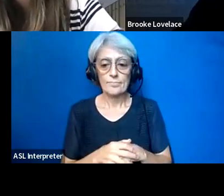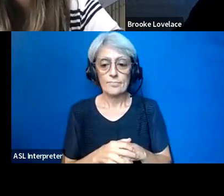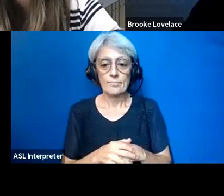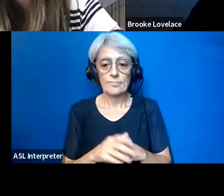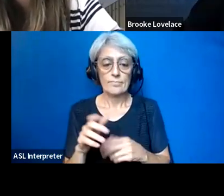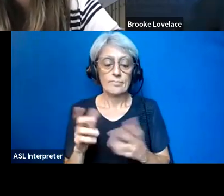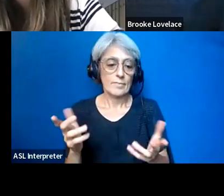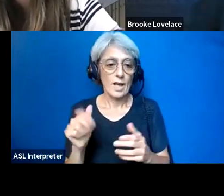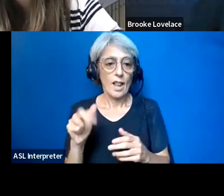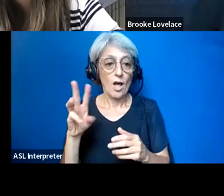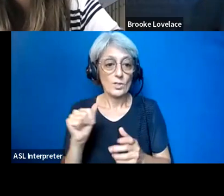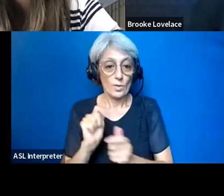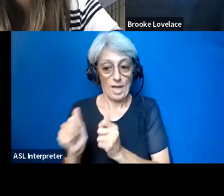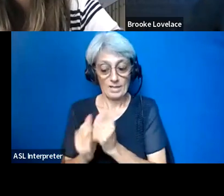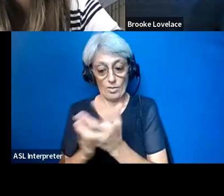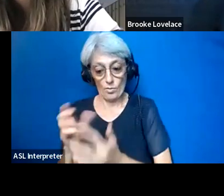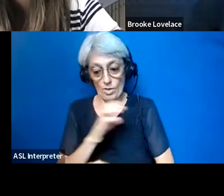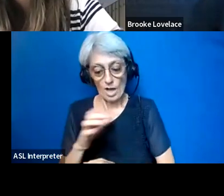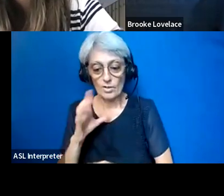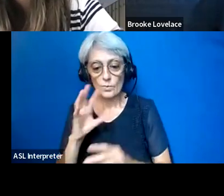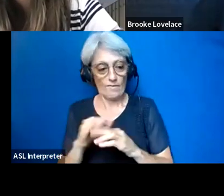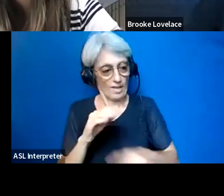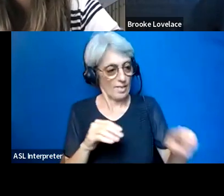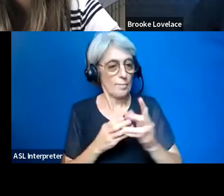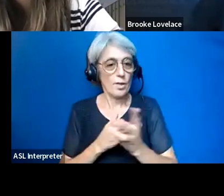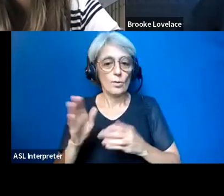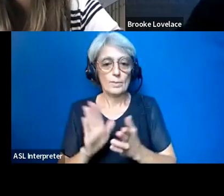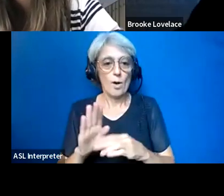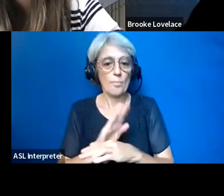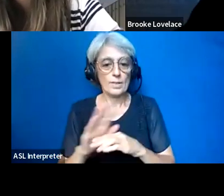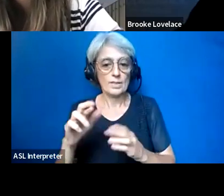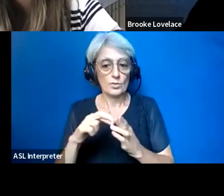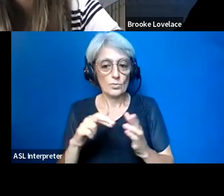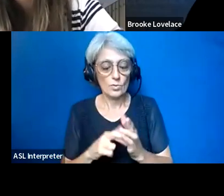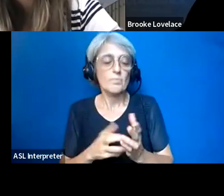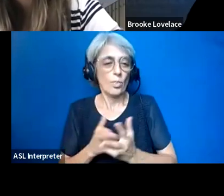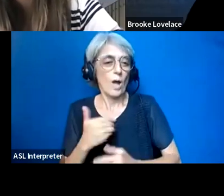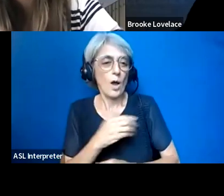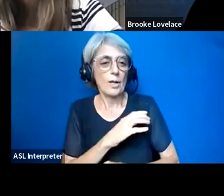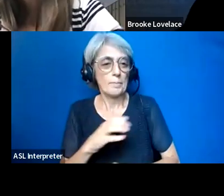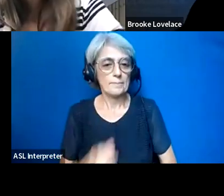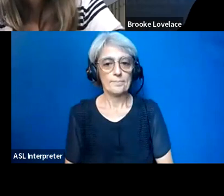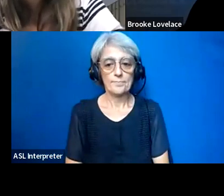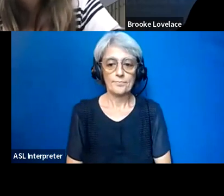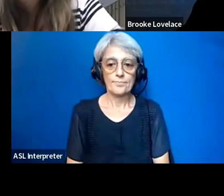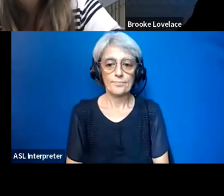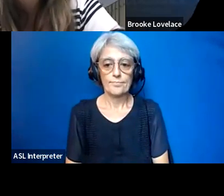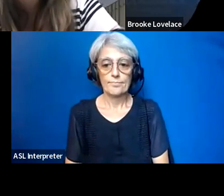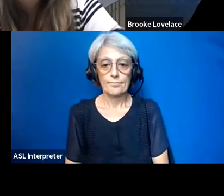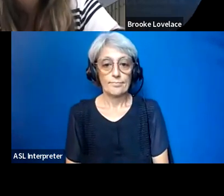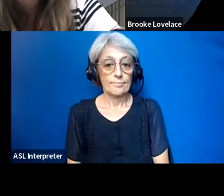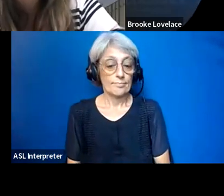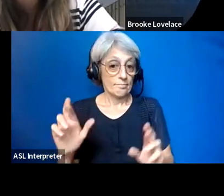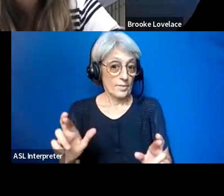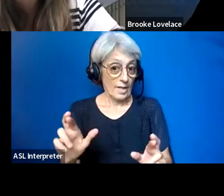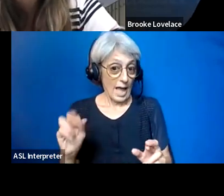we're passing through Congress that impact them through small business rules go through our committee. Amy, hopefully that was a good